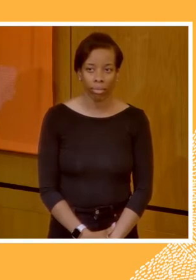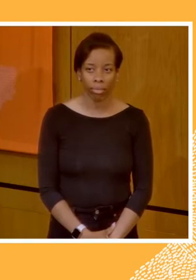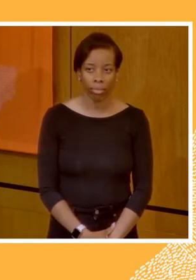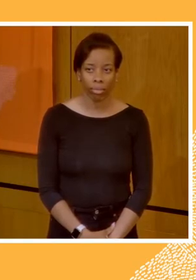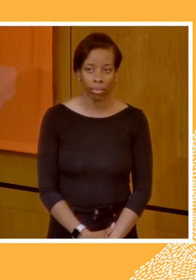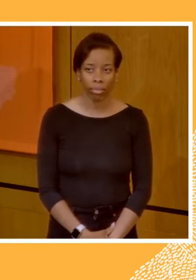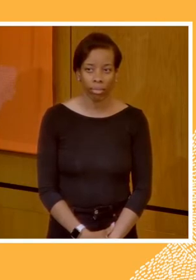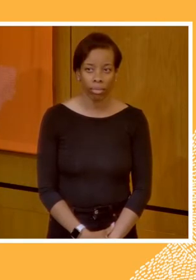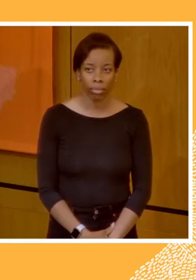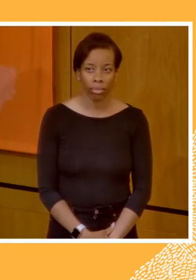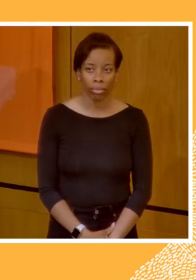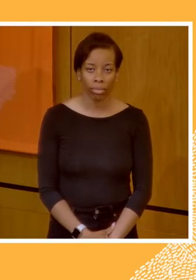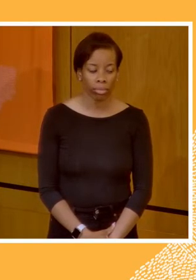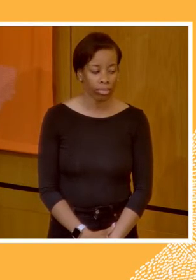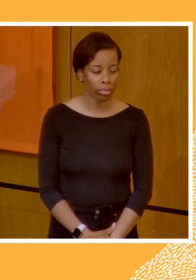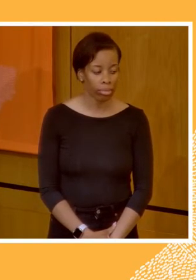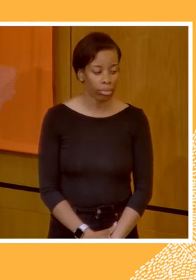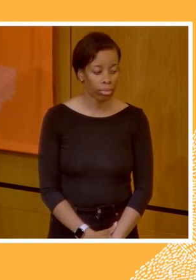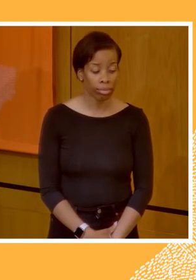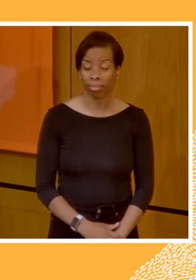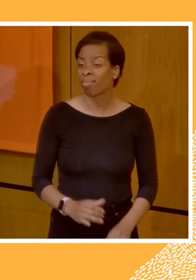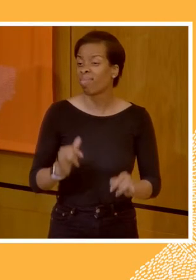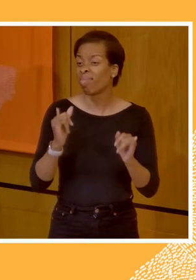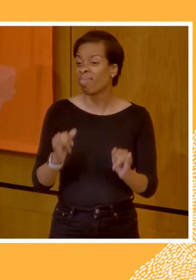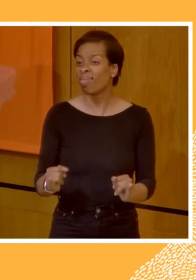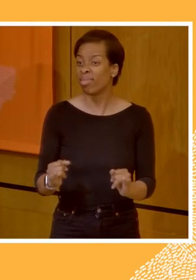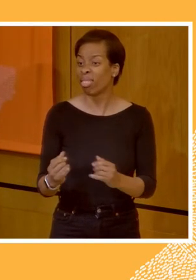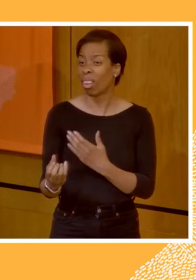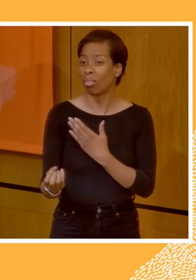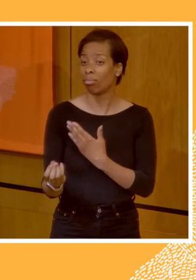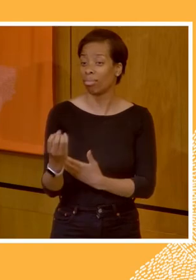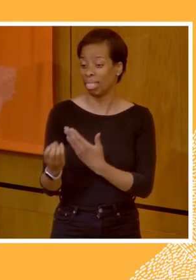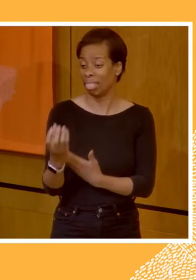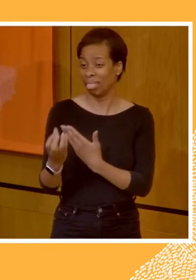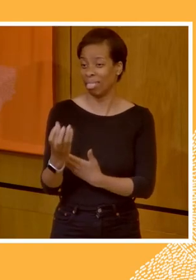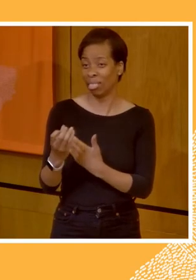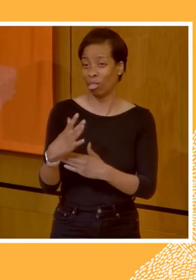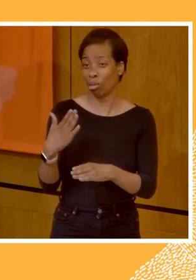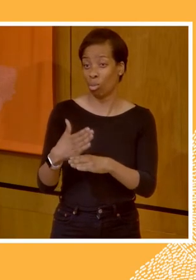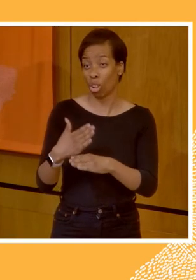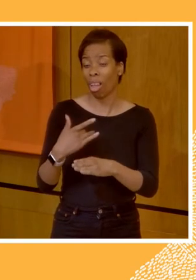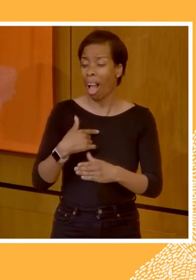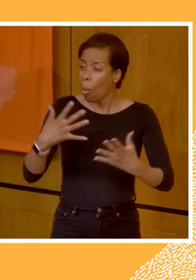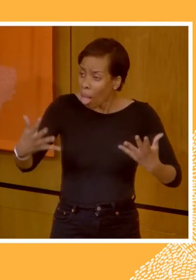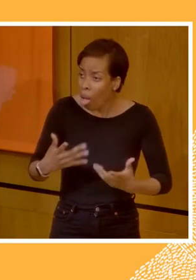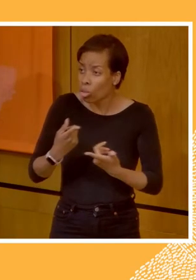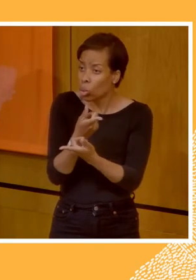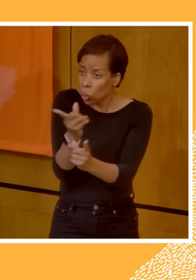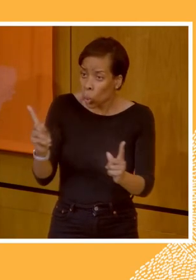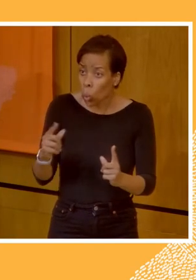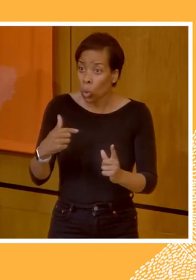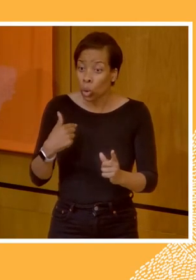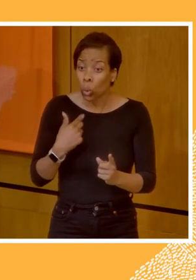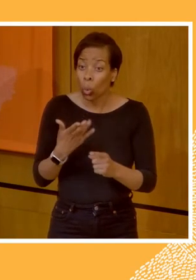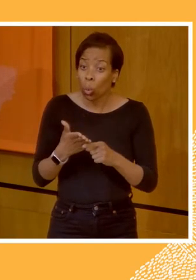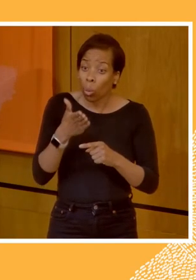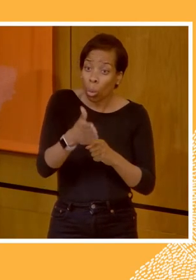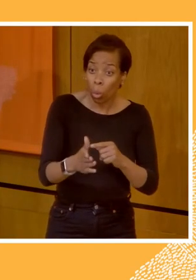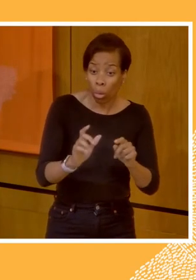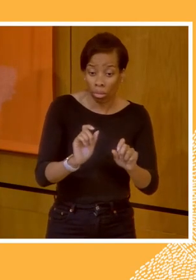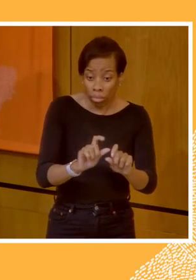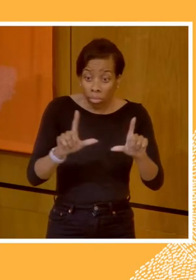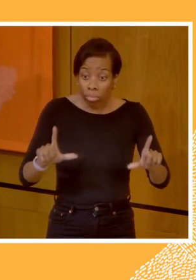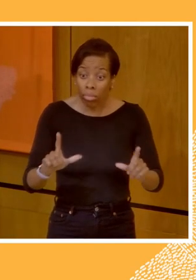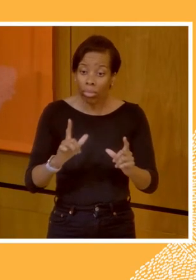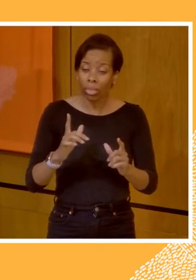Working, that's fine. Okay. Well, I encourage you to listen to the Land Body Ecologies podcast. Visit landbodyecologies.com and you'll see